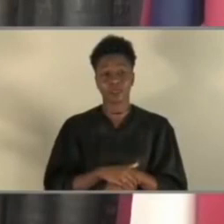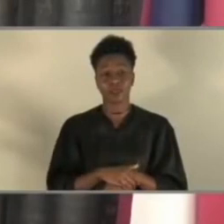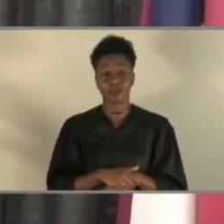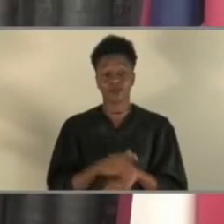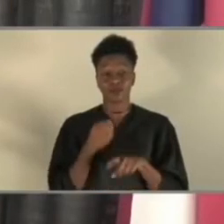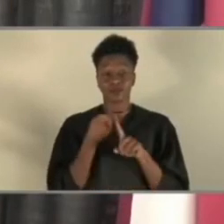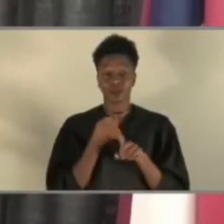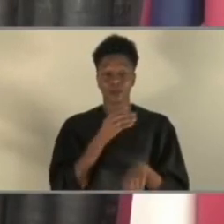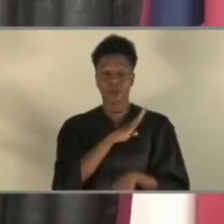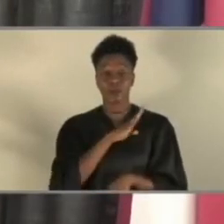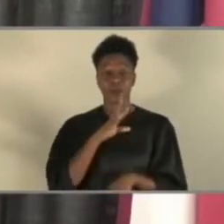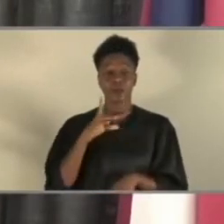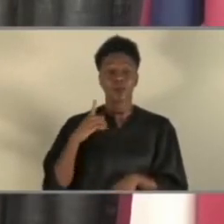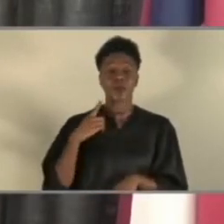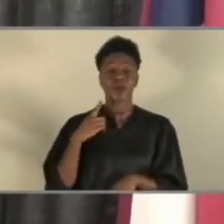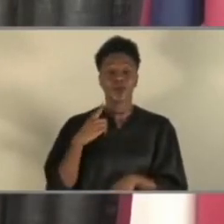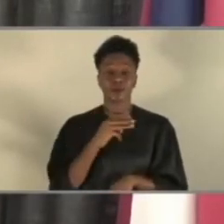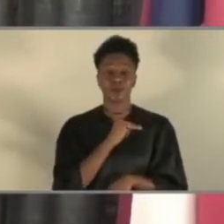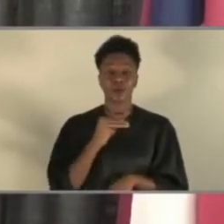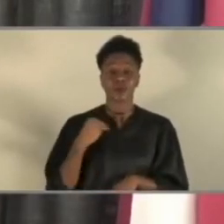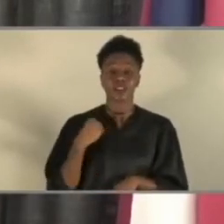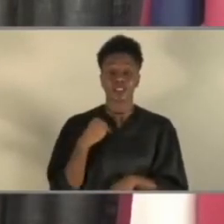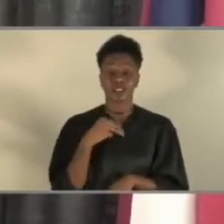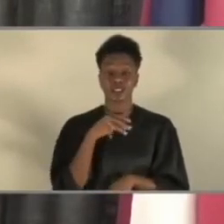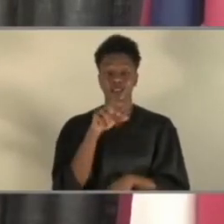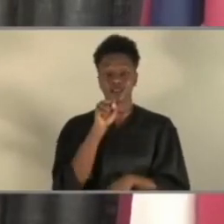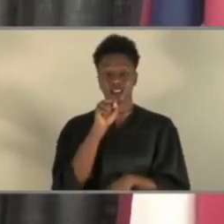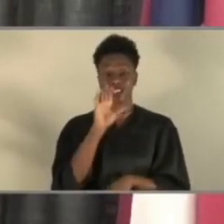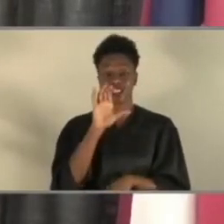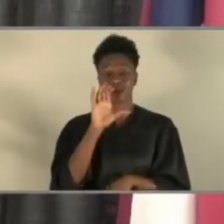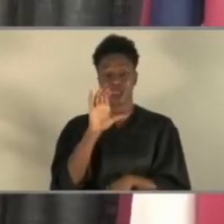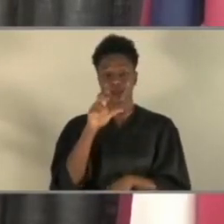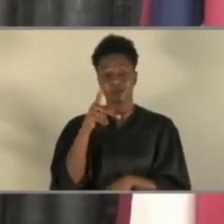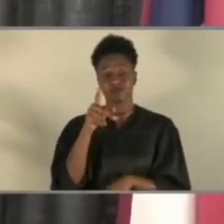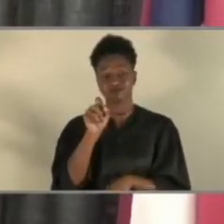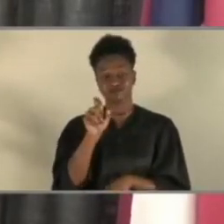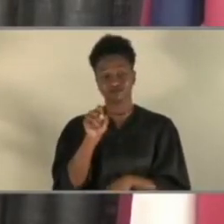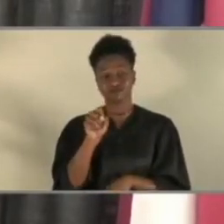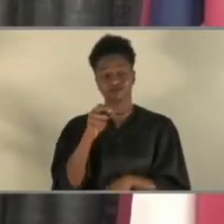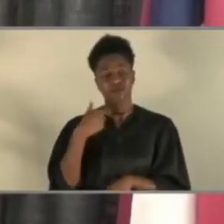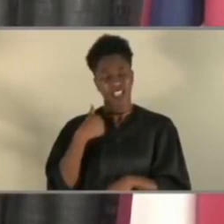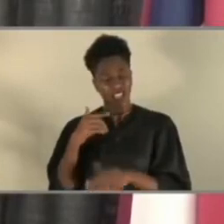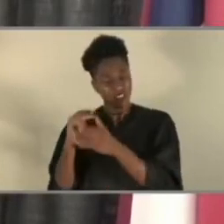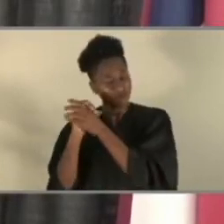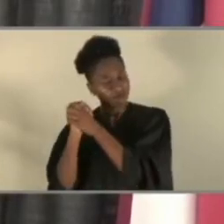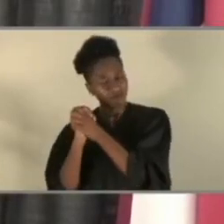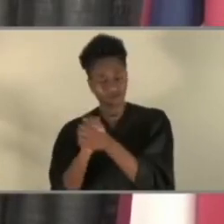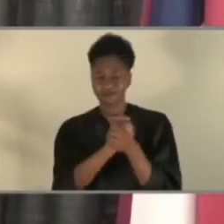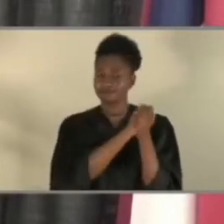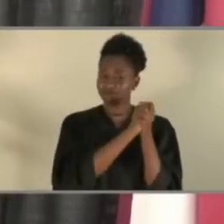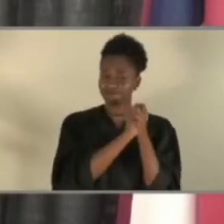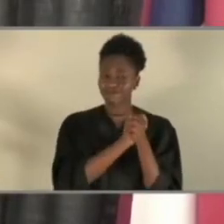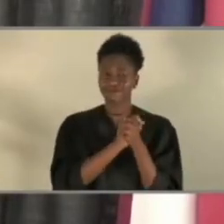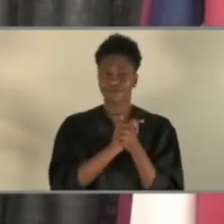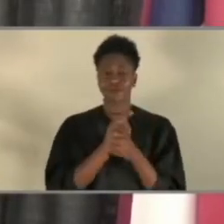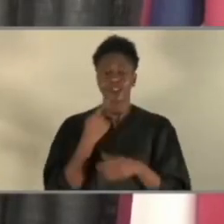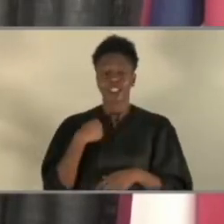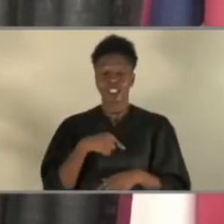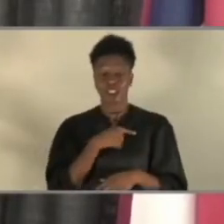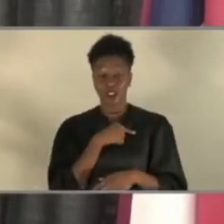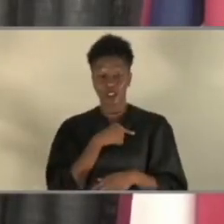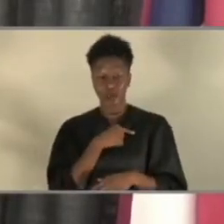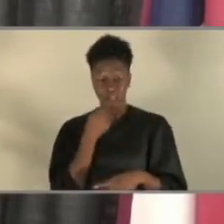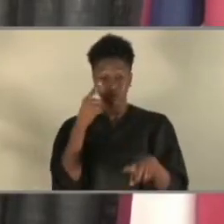board members of Savannah-Chatham County, I congratulate you as we confer that degree on